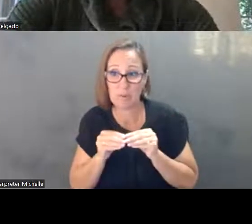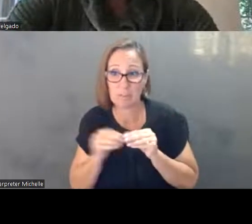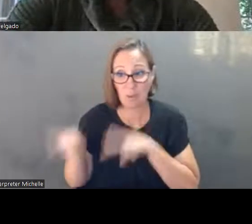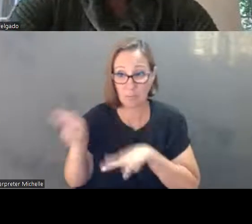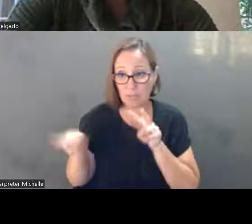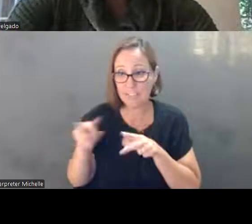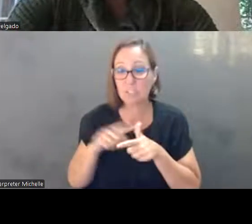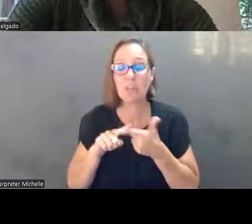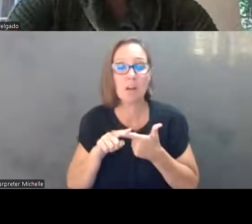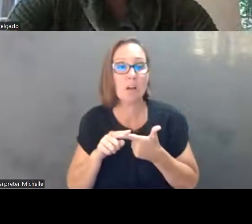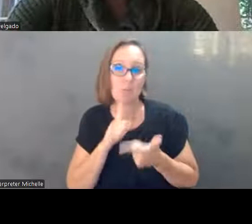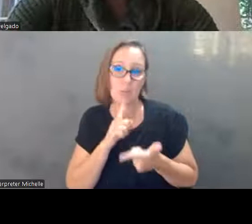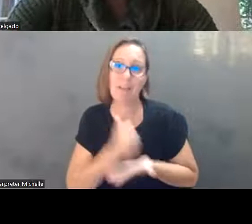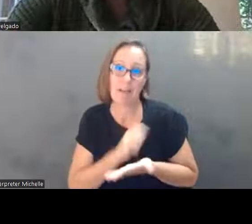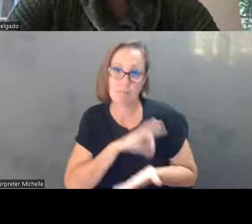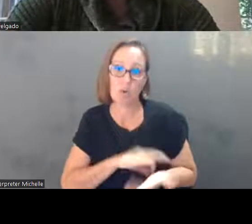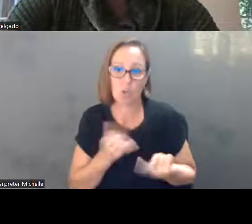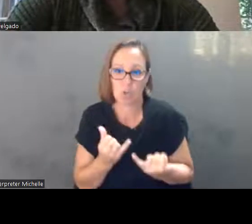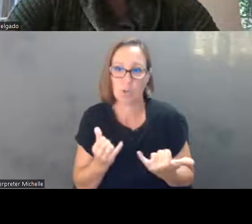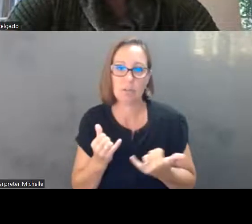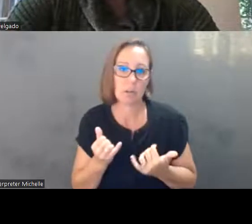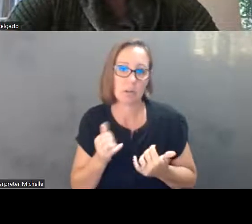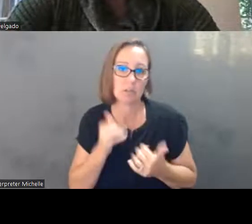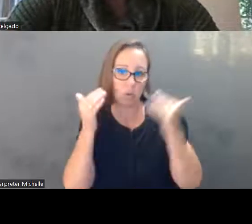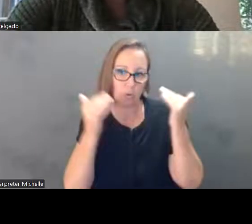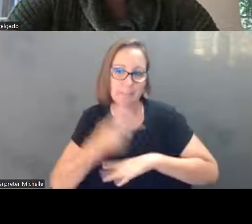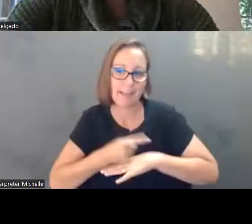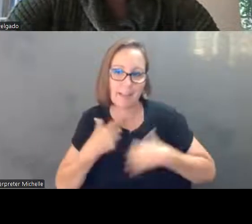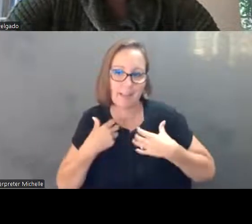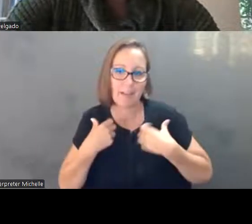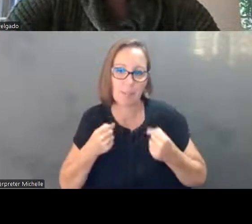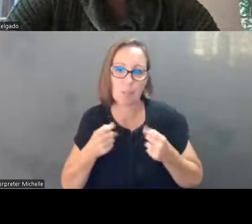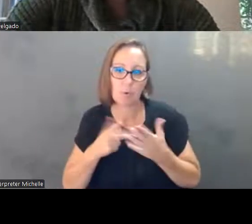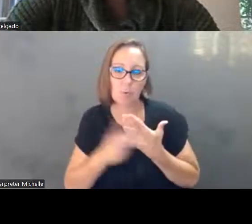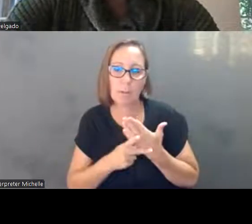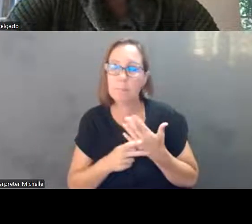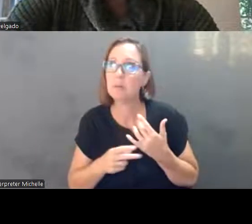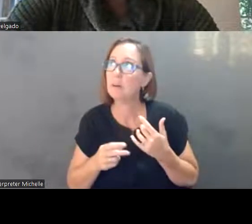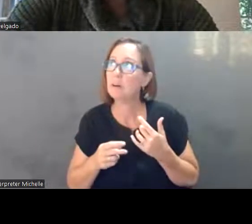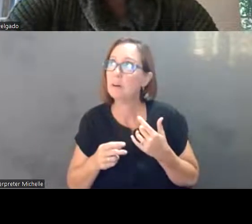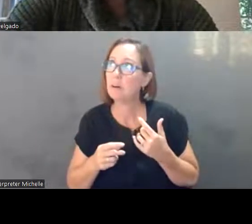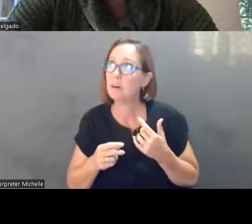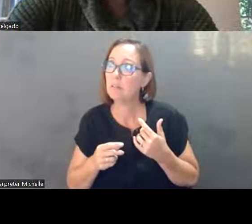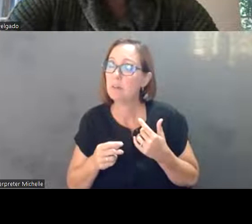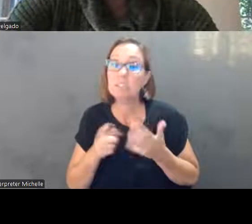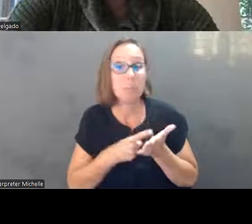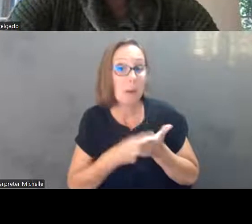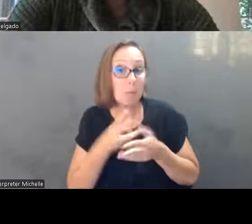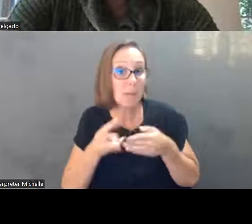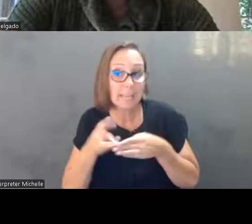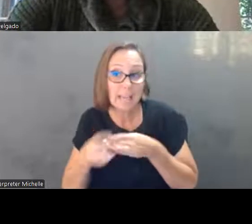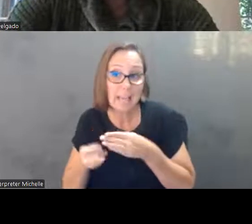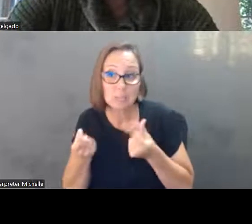in my current adult day health program, to be able to, sometimes we have things on the weekends through a